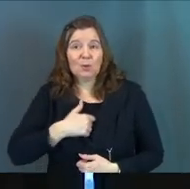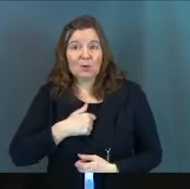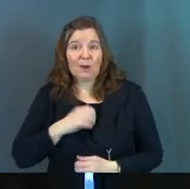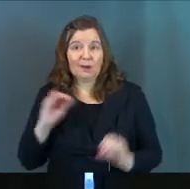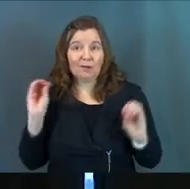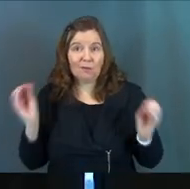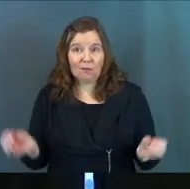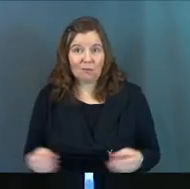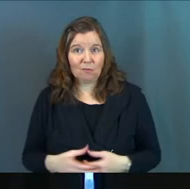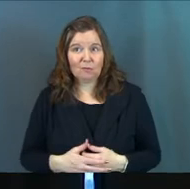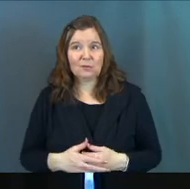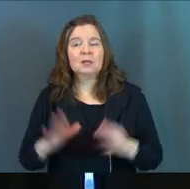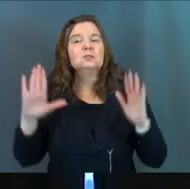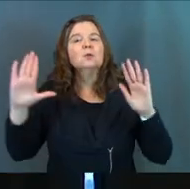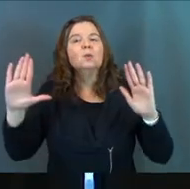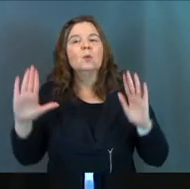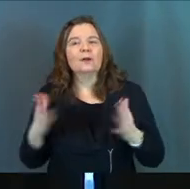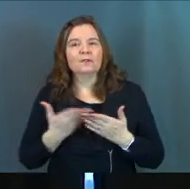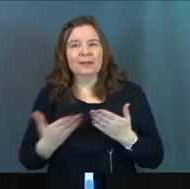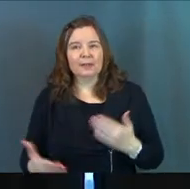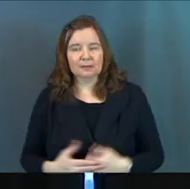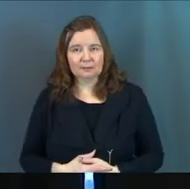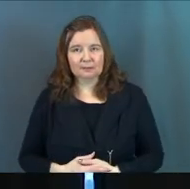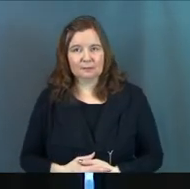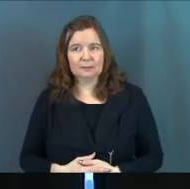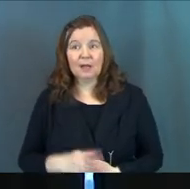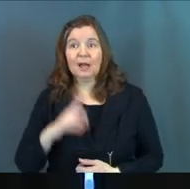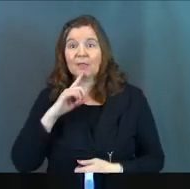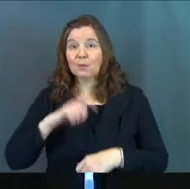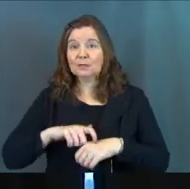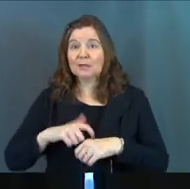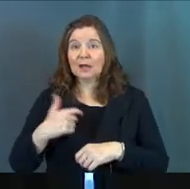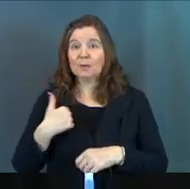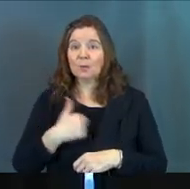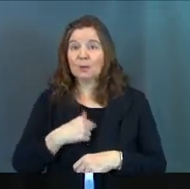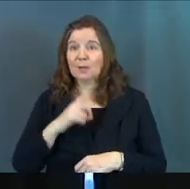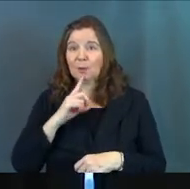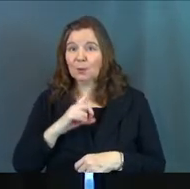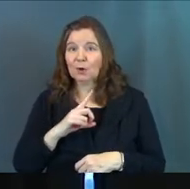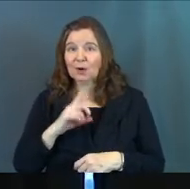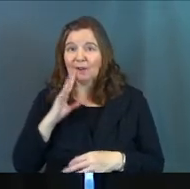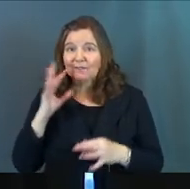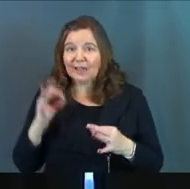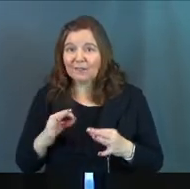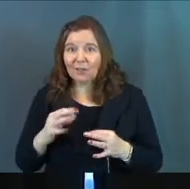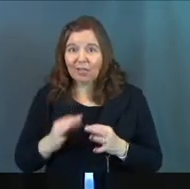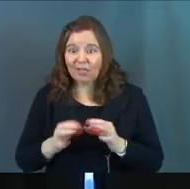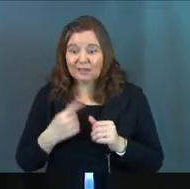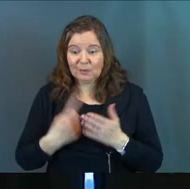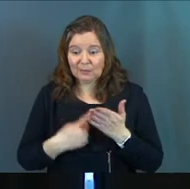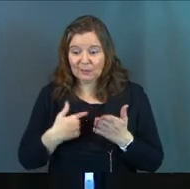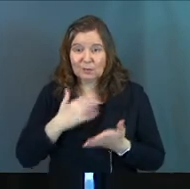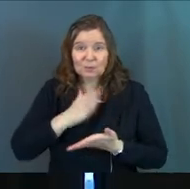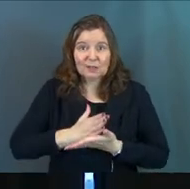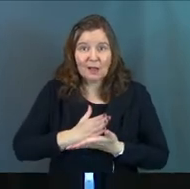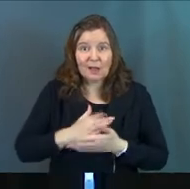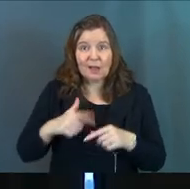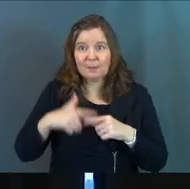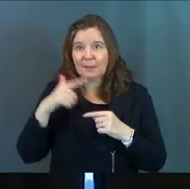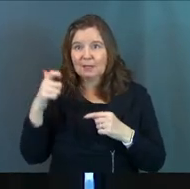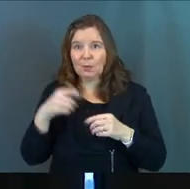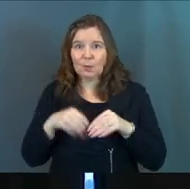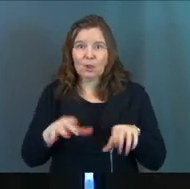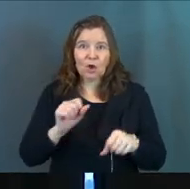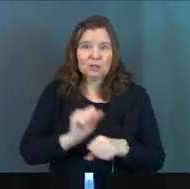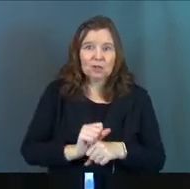it at all. It's a wonderful thing. And there were times that we weren't faithful. There were times that we had to stop because